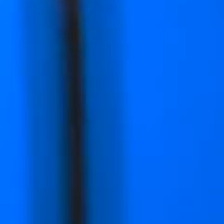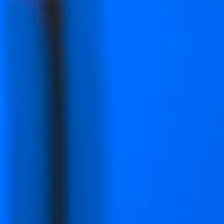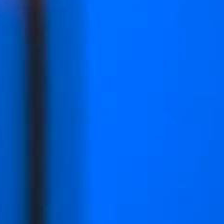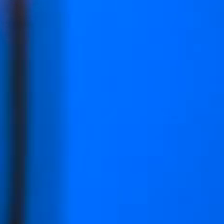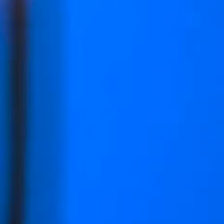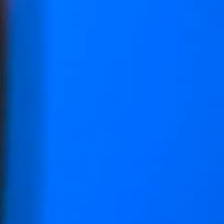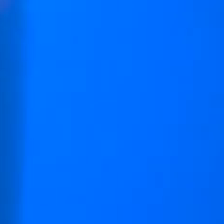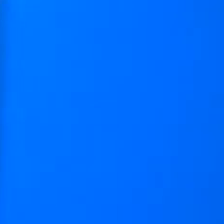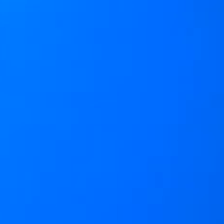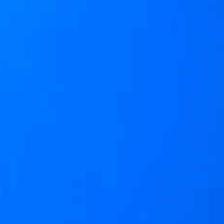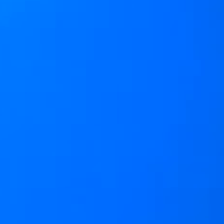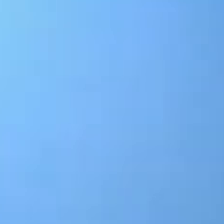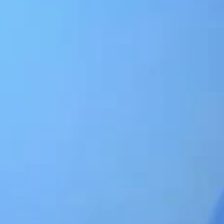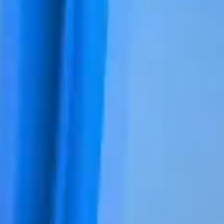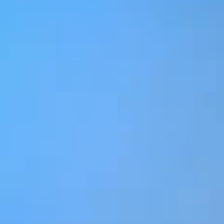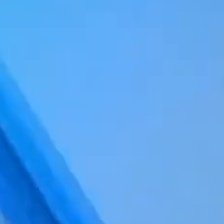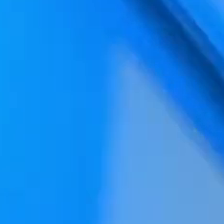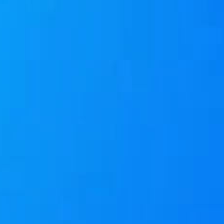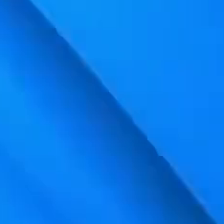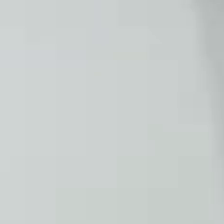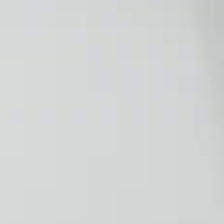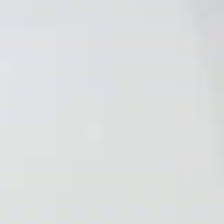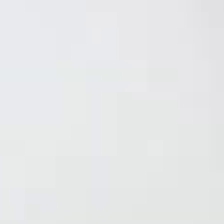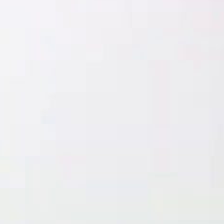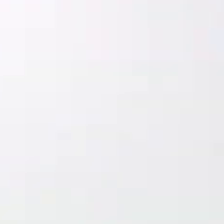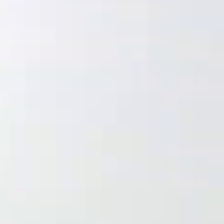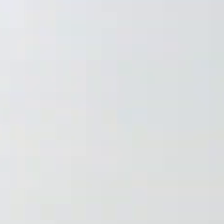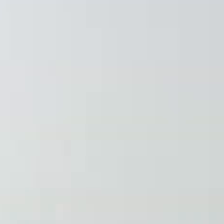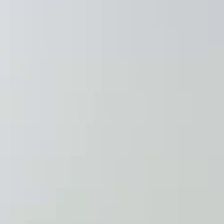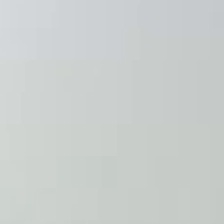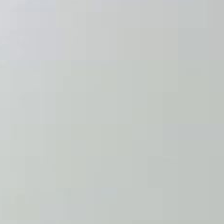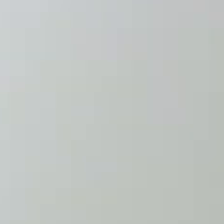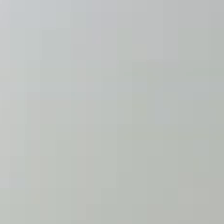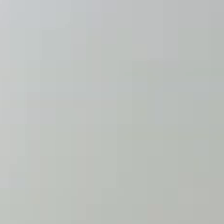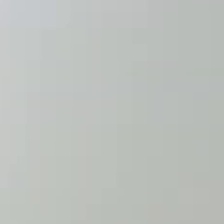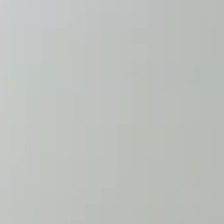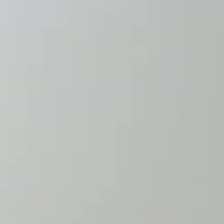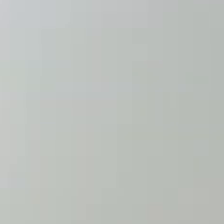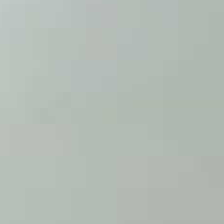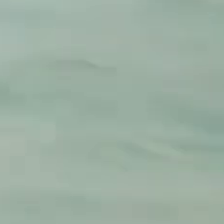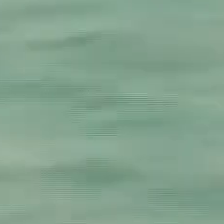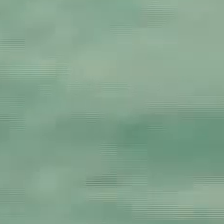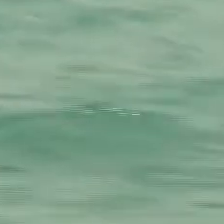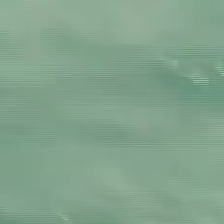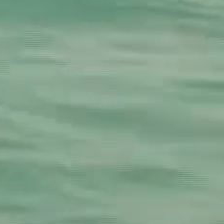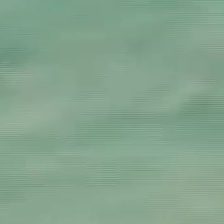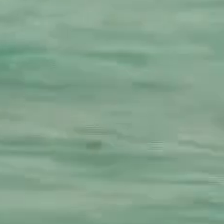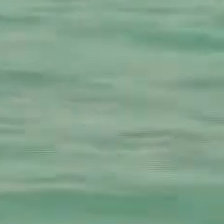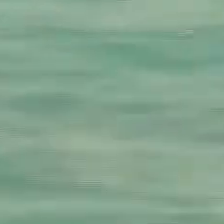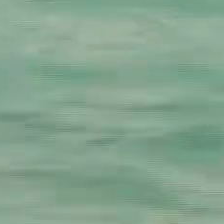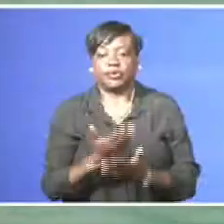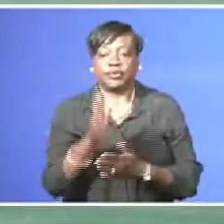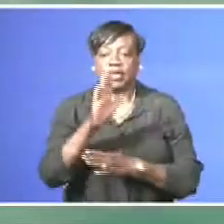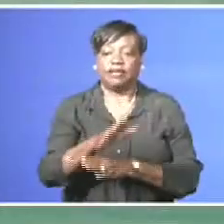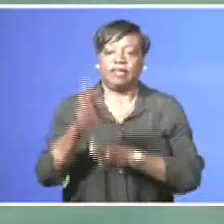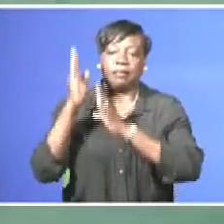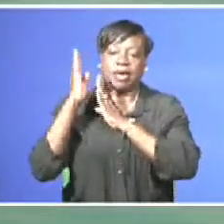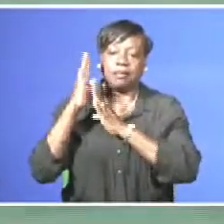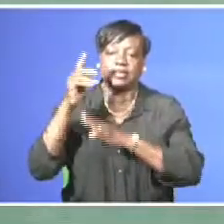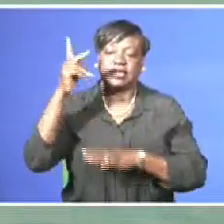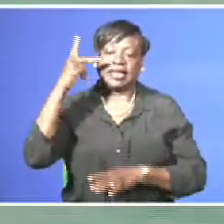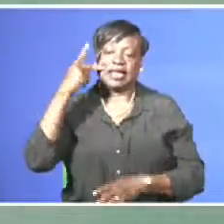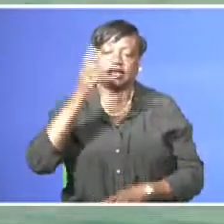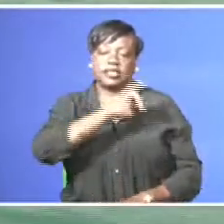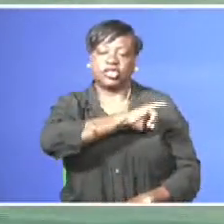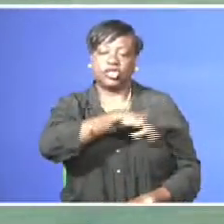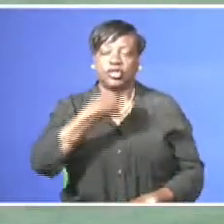ZNS Total Sports is brought to you by Fourth Terrace Diagnostic Center. Good evening, Bahamas. I'm Kelsey Johnson. Welcome to